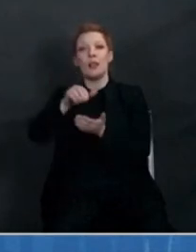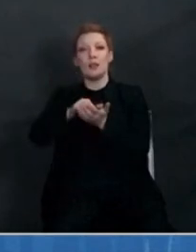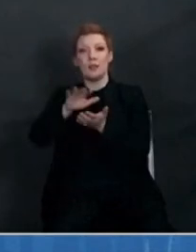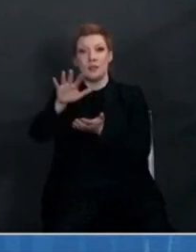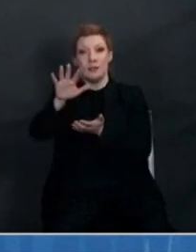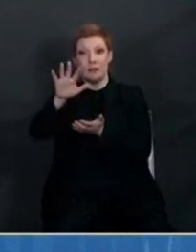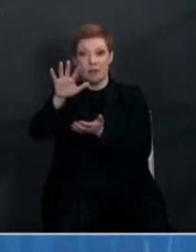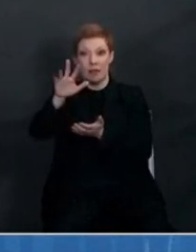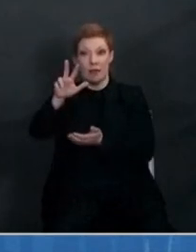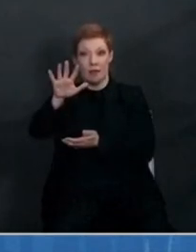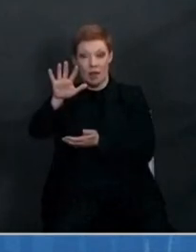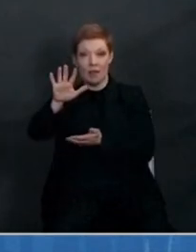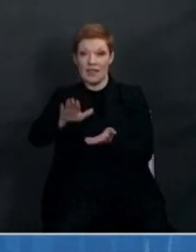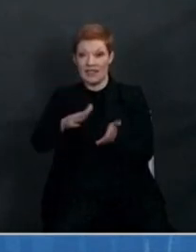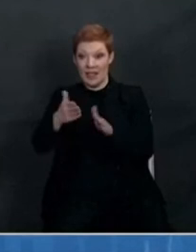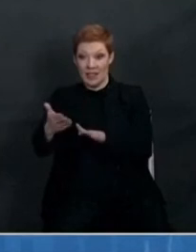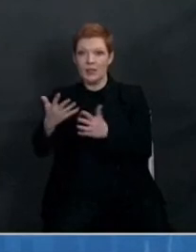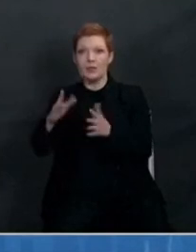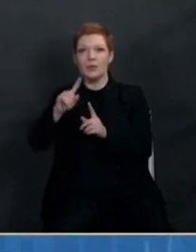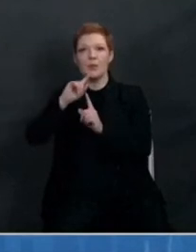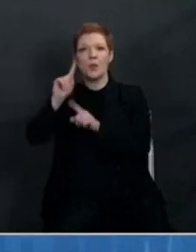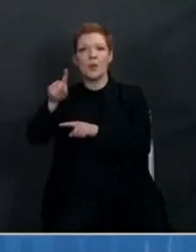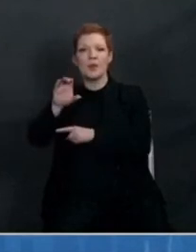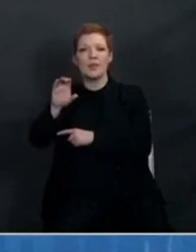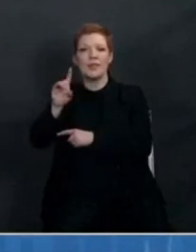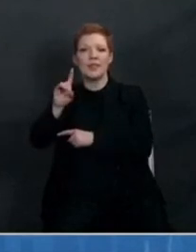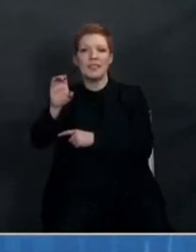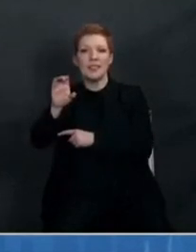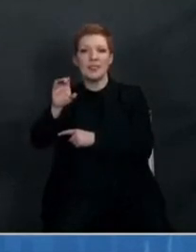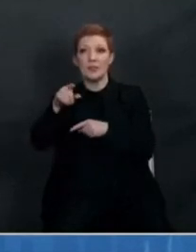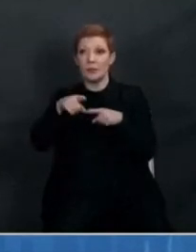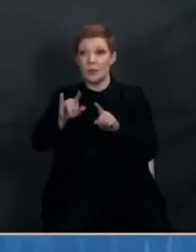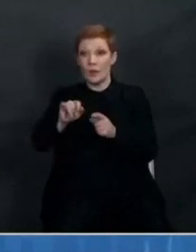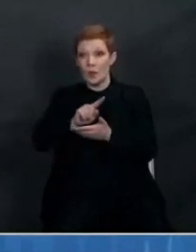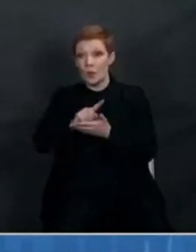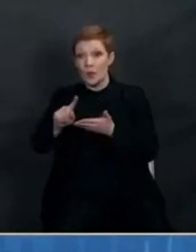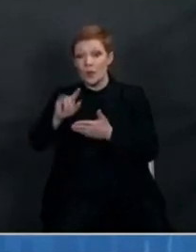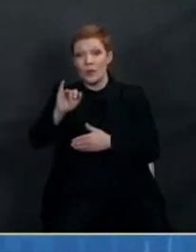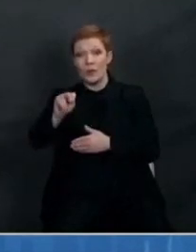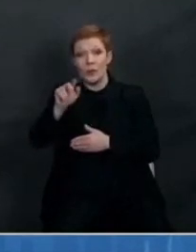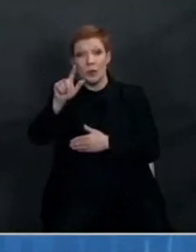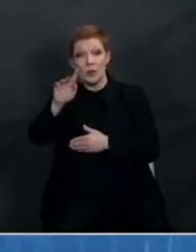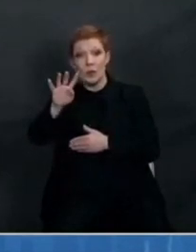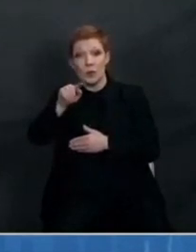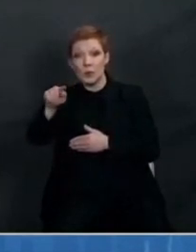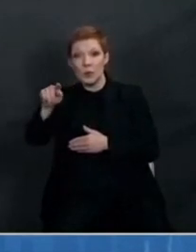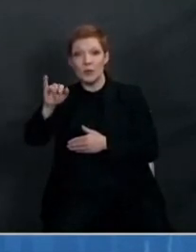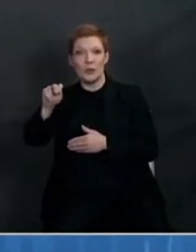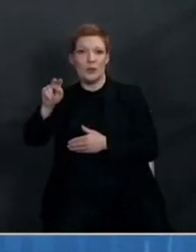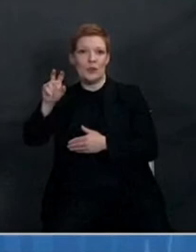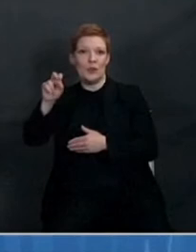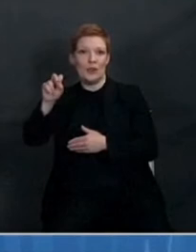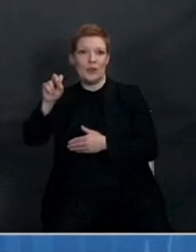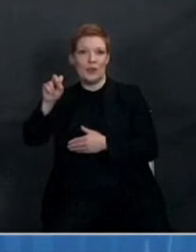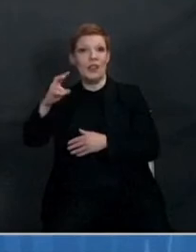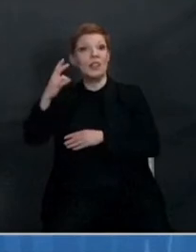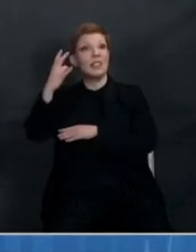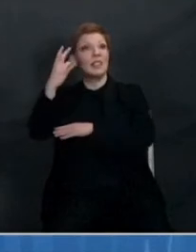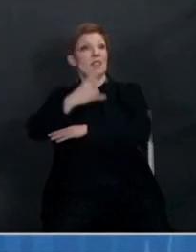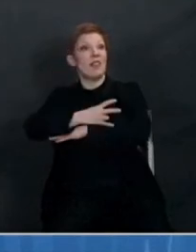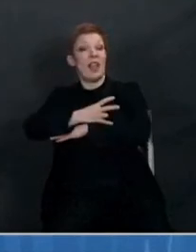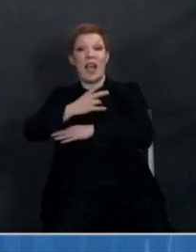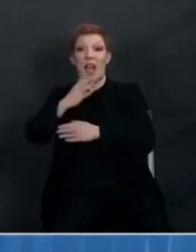438,035 deaths have been reported to the CDC. During the week of January 24th to January 30th, the 7-day